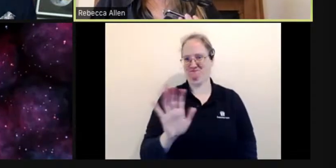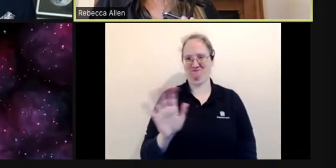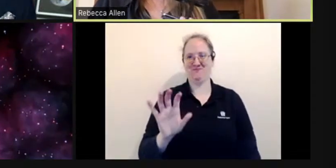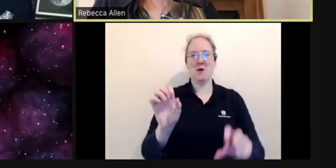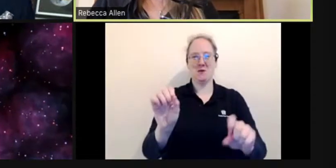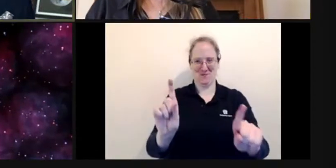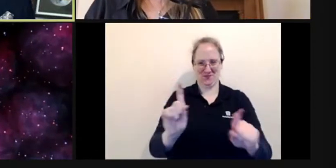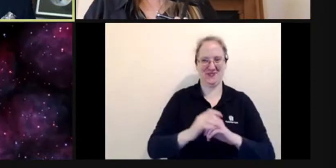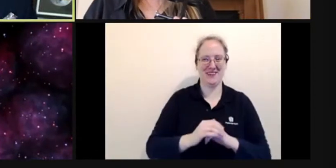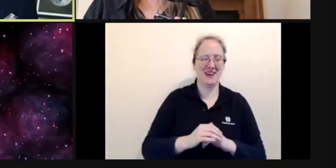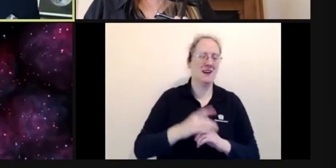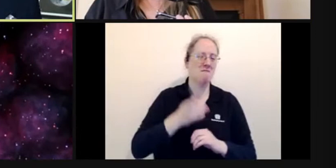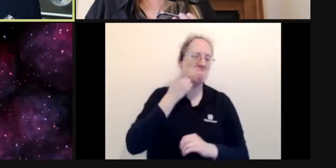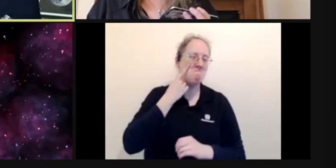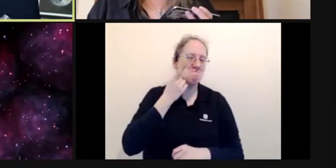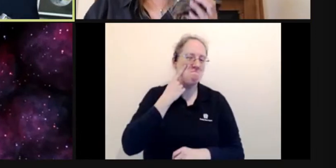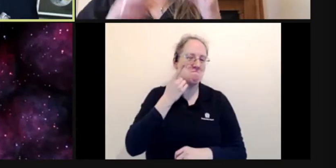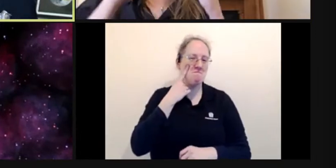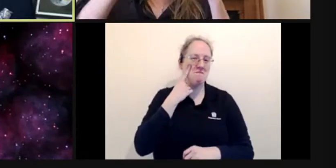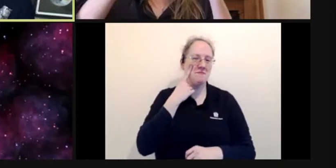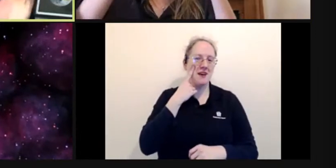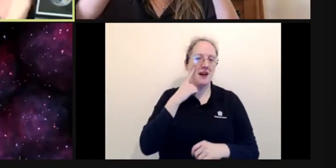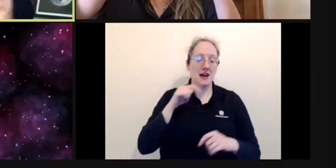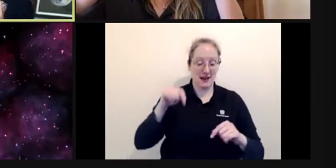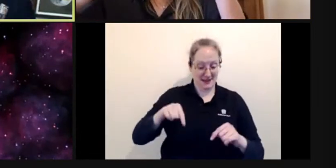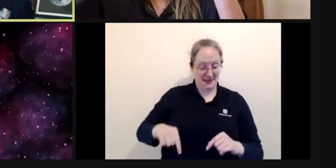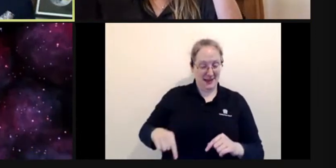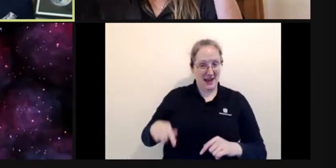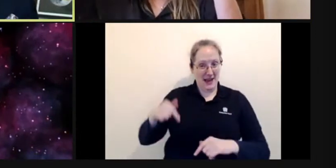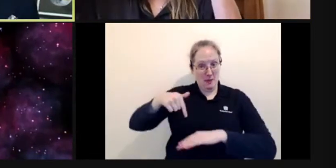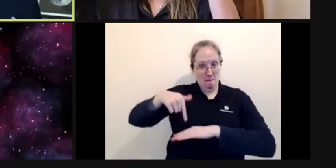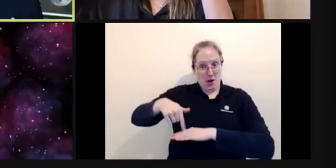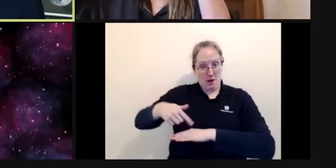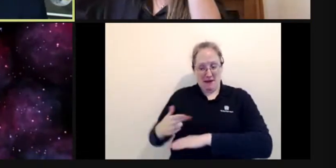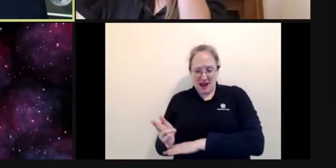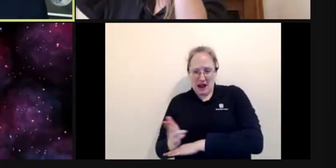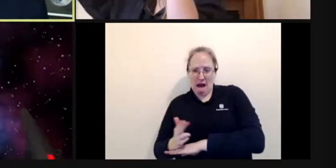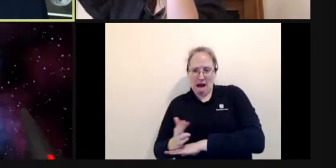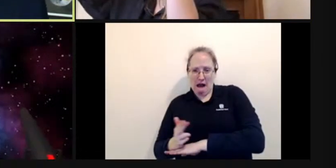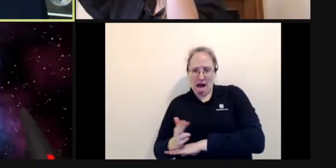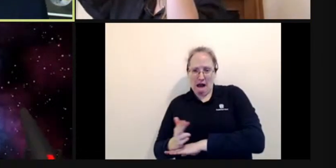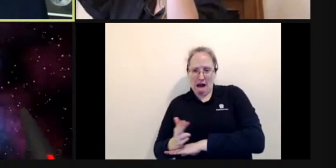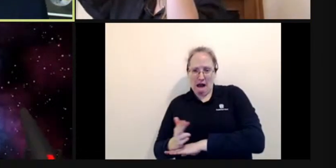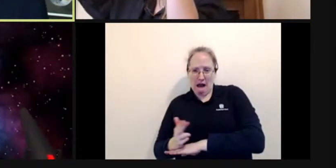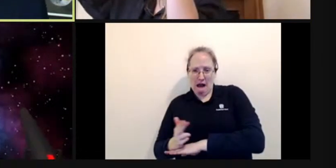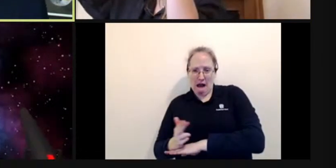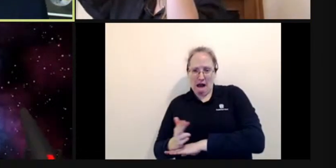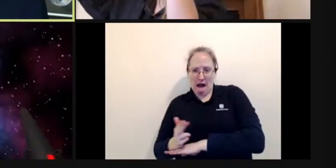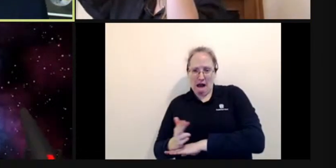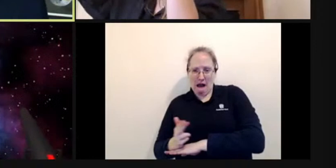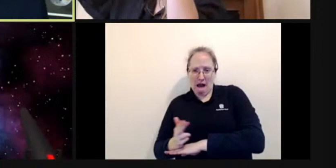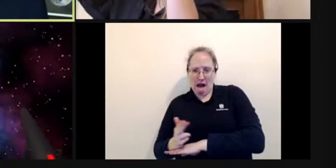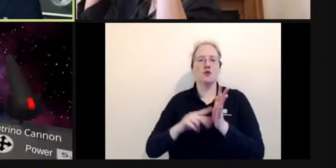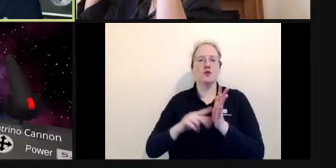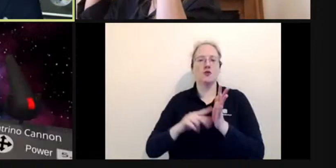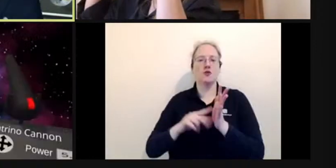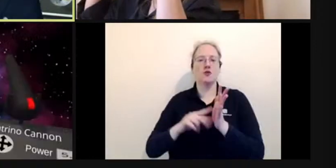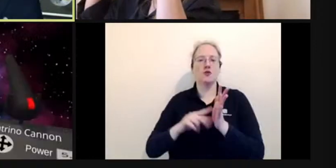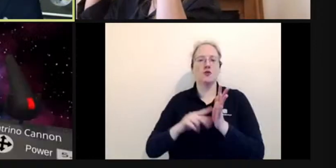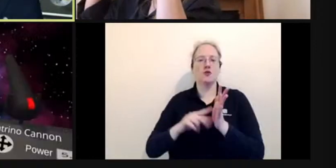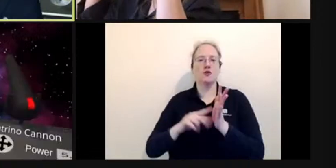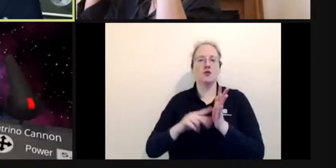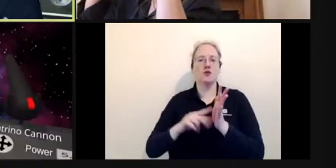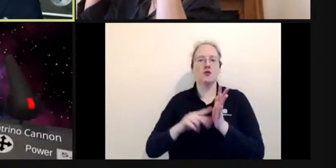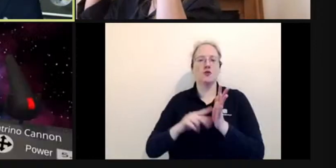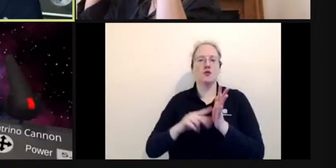just have a little check. We've got a neutrino cannon. Scroll down to the right. We're going to see if anything's actually there. So